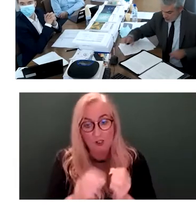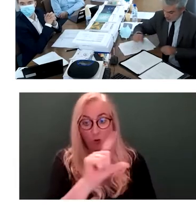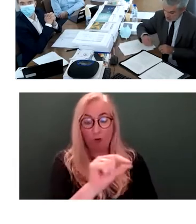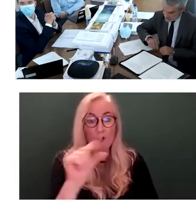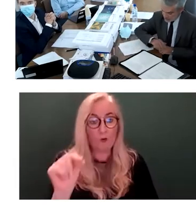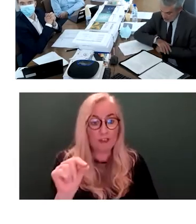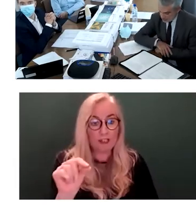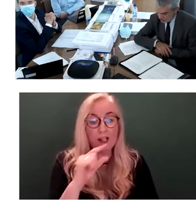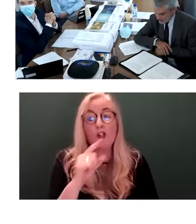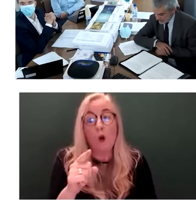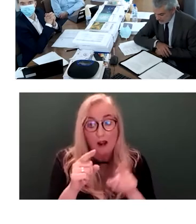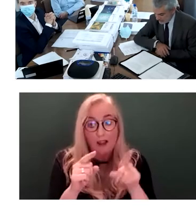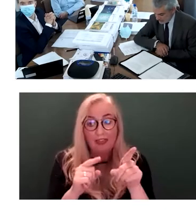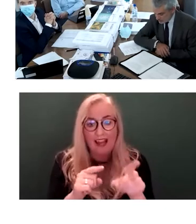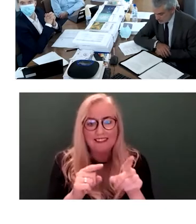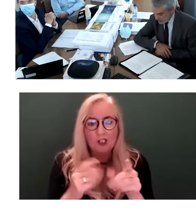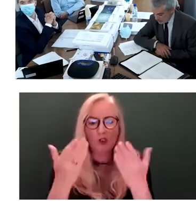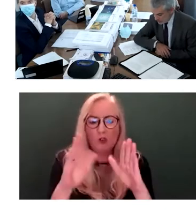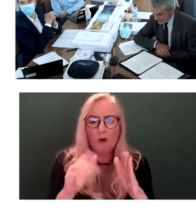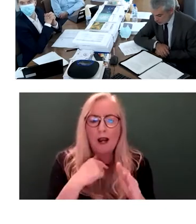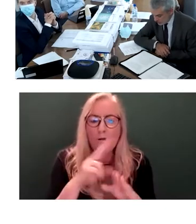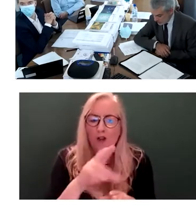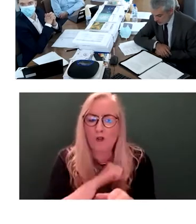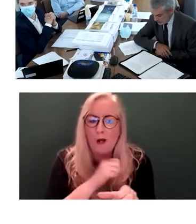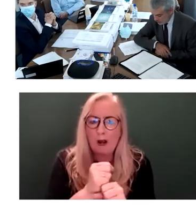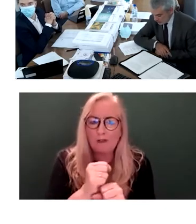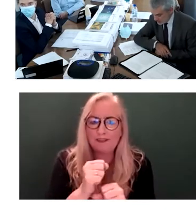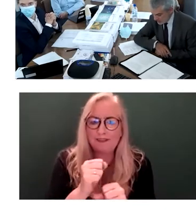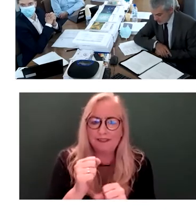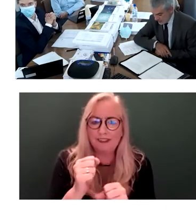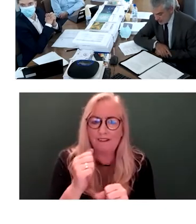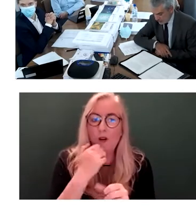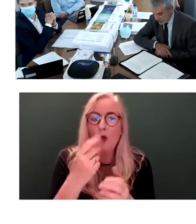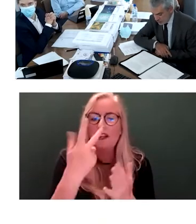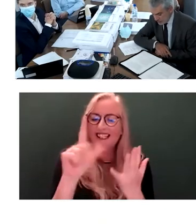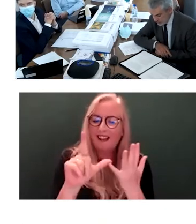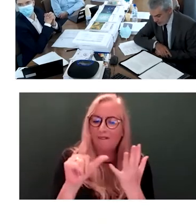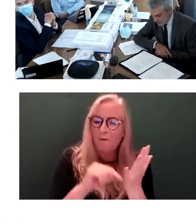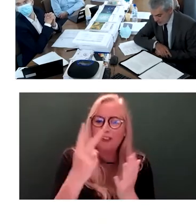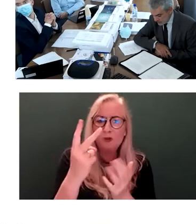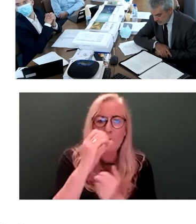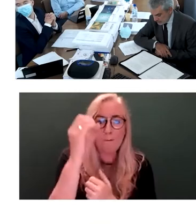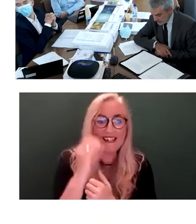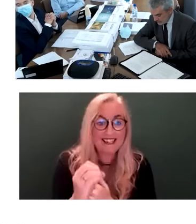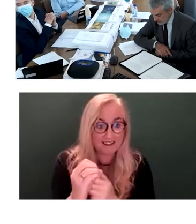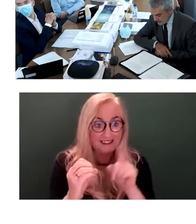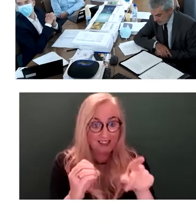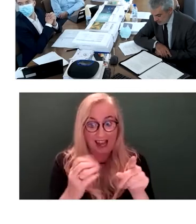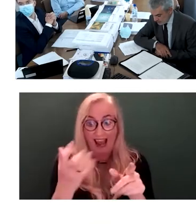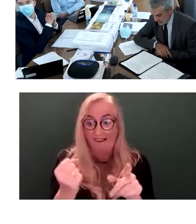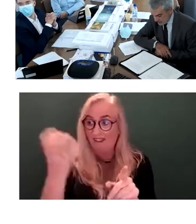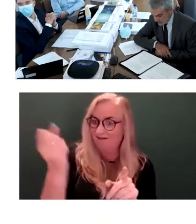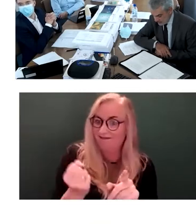The unemployment was 7.2% in December of 2020, but 20.4% if we include the recipients of the government